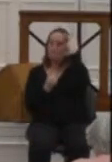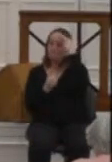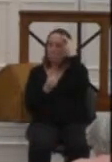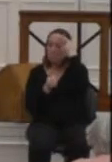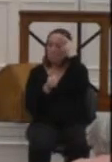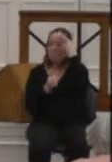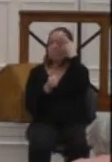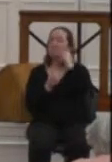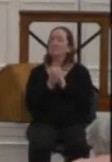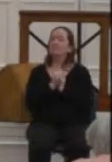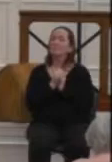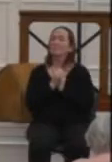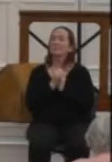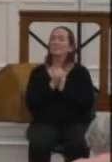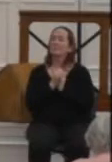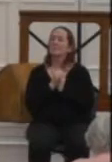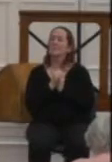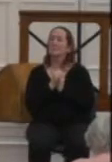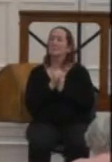with design,